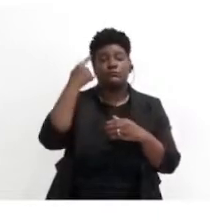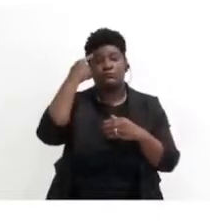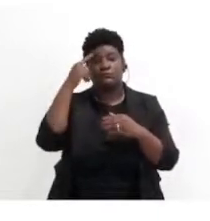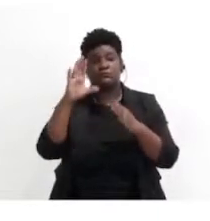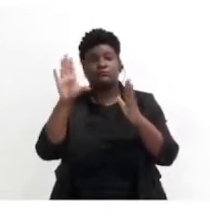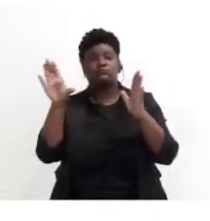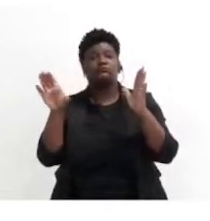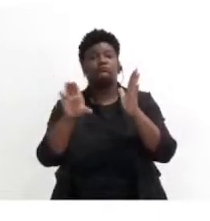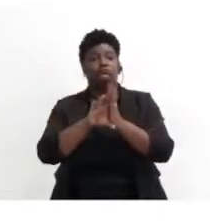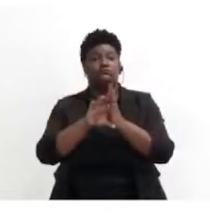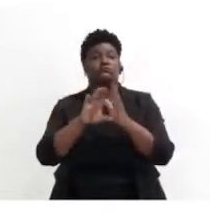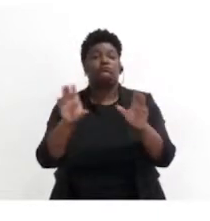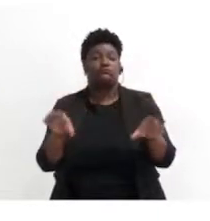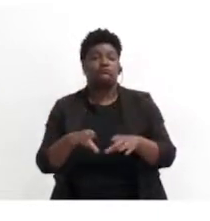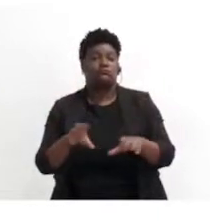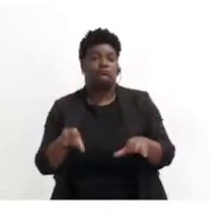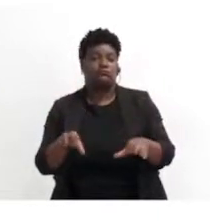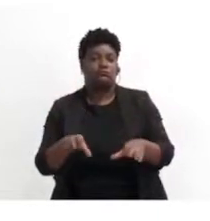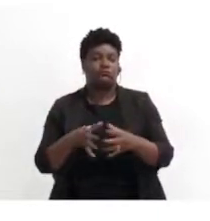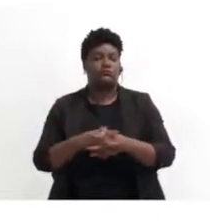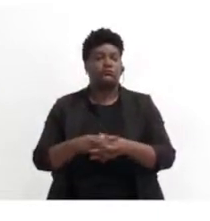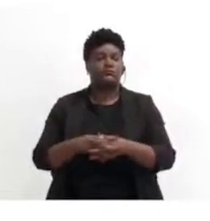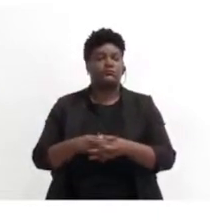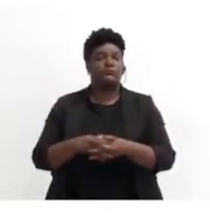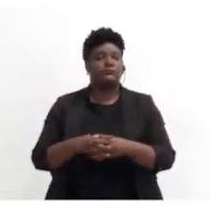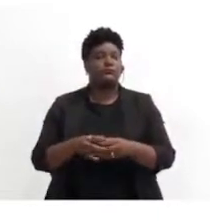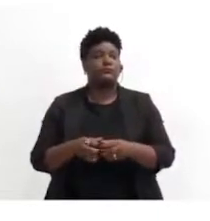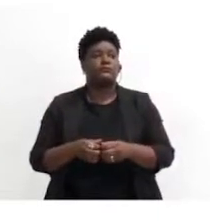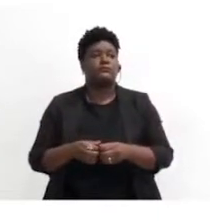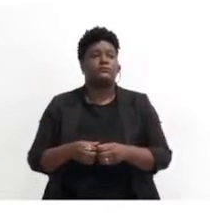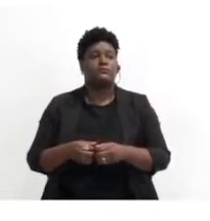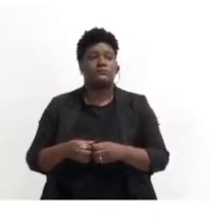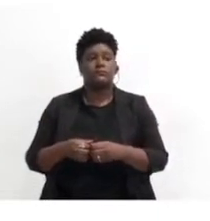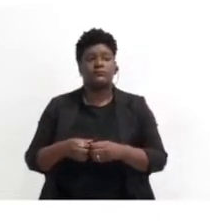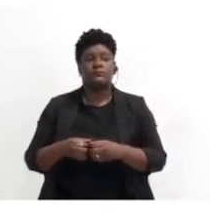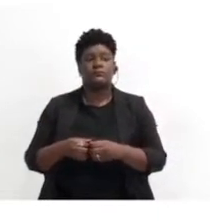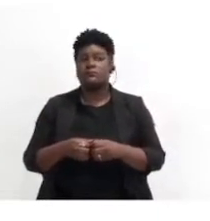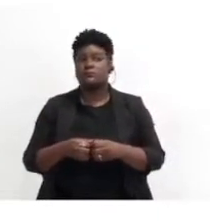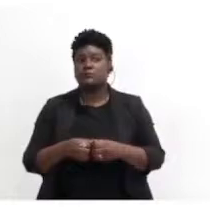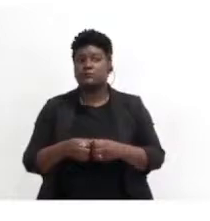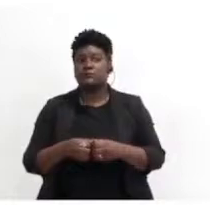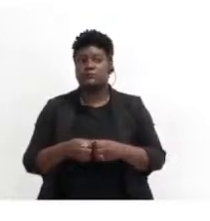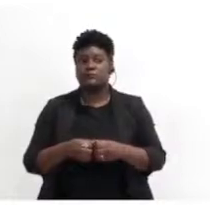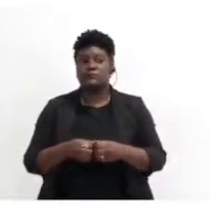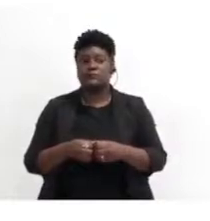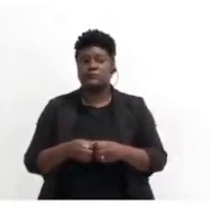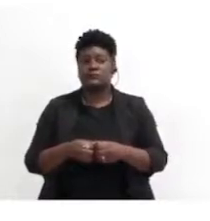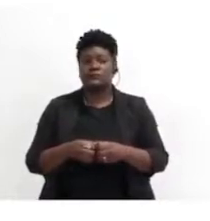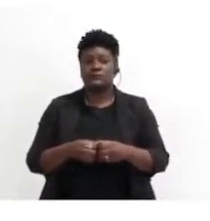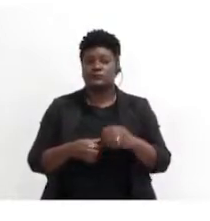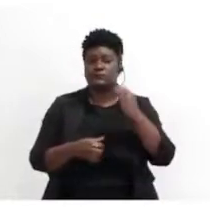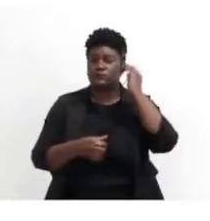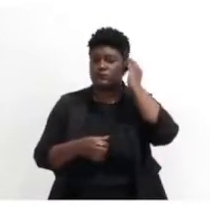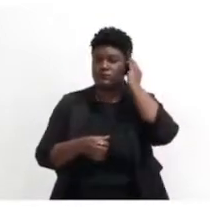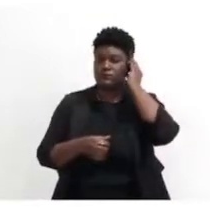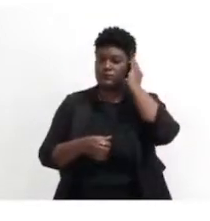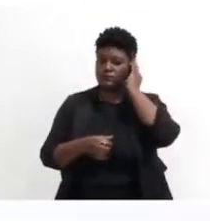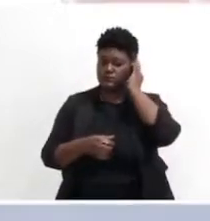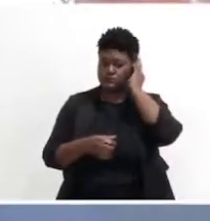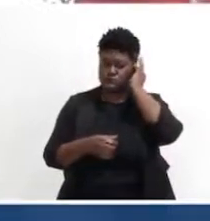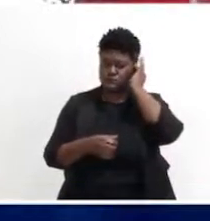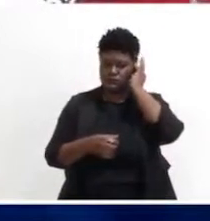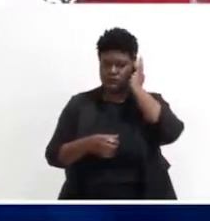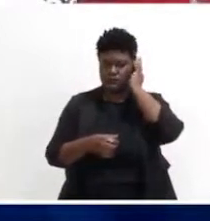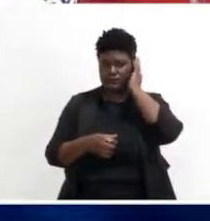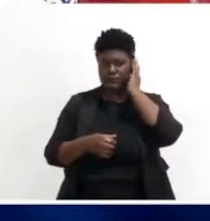And so what we're seeing here is we call it a tear down, but deconstruction of